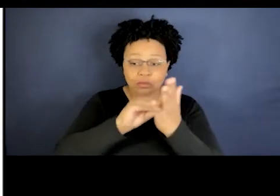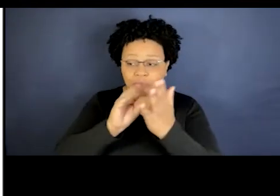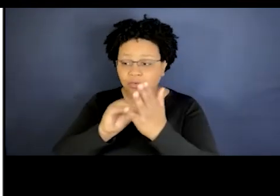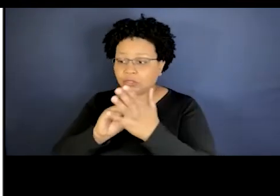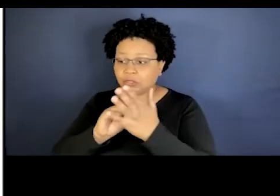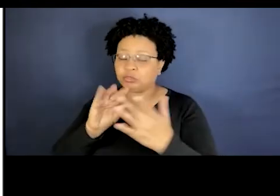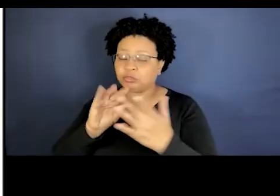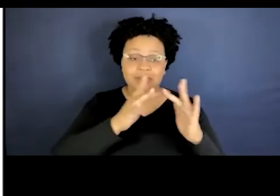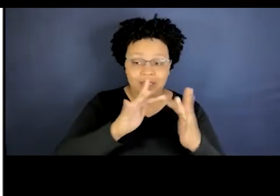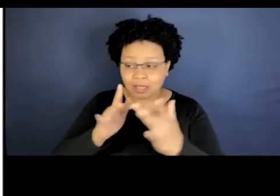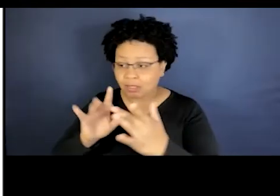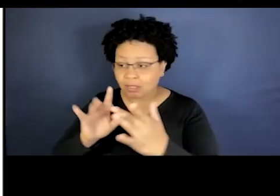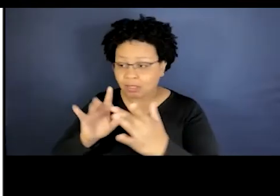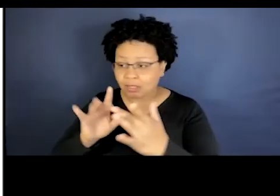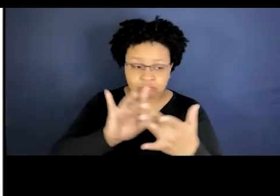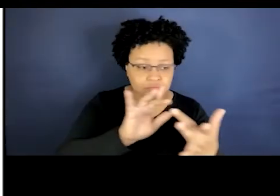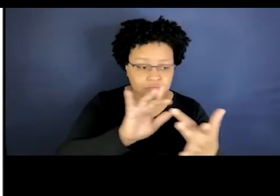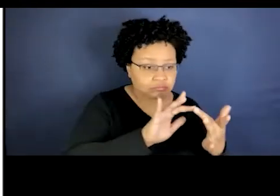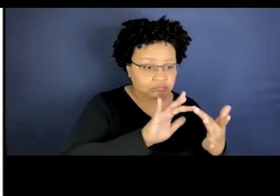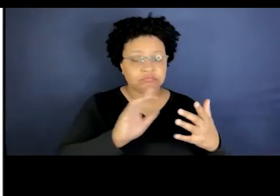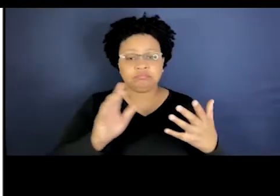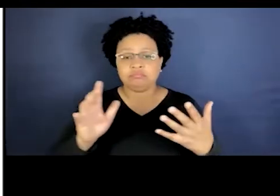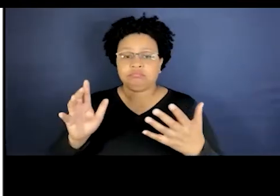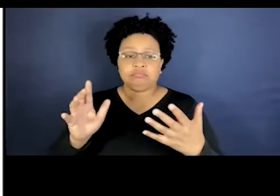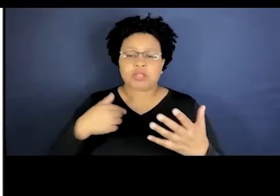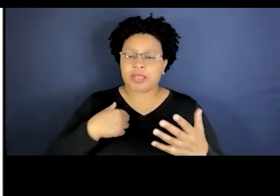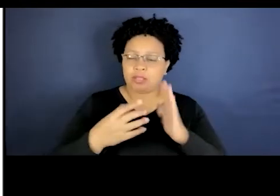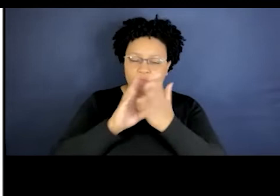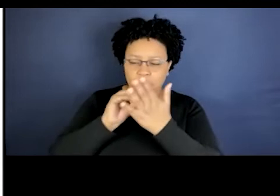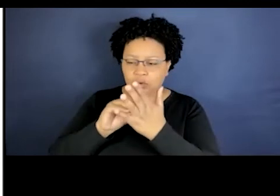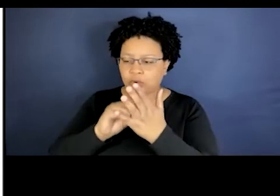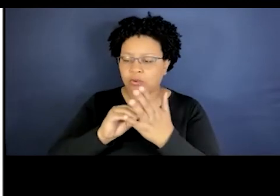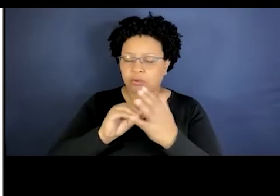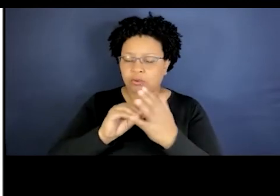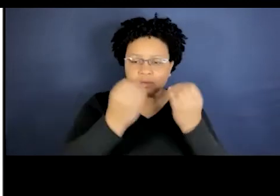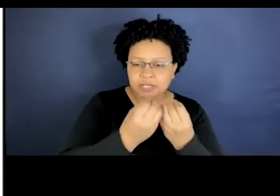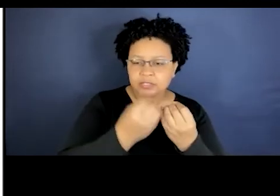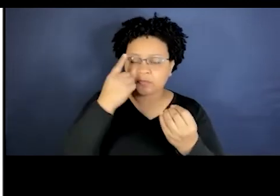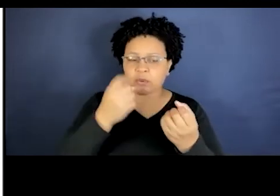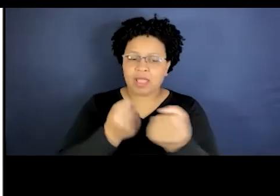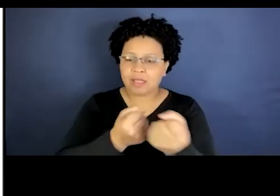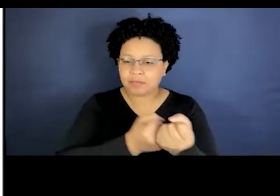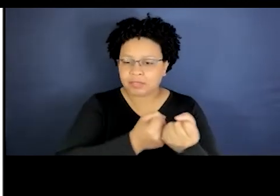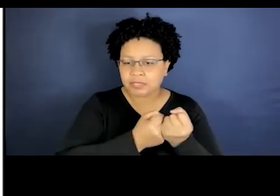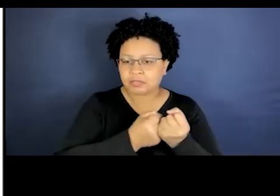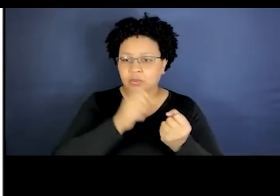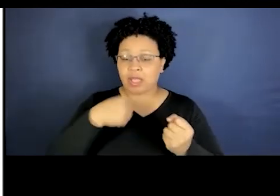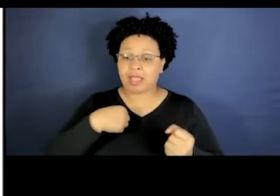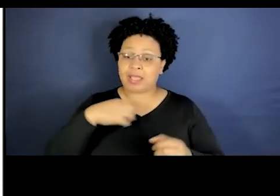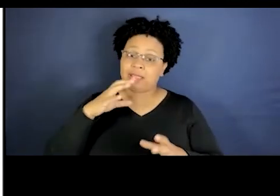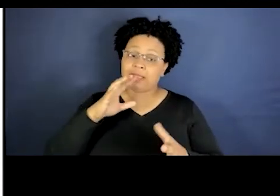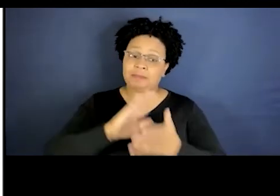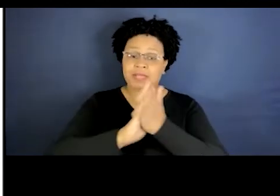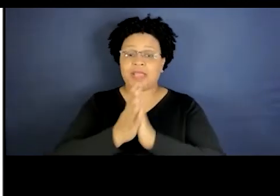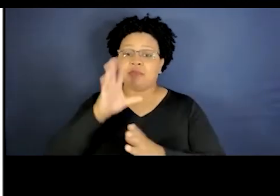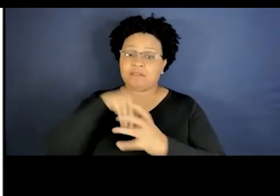out about various advocacy organizations. And that's really how I became involved and more familiar with disability